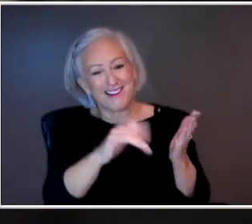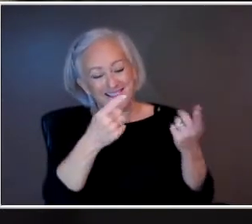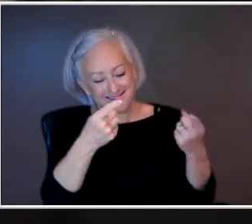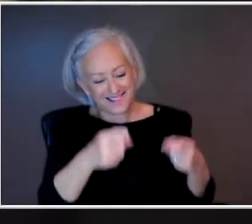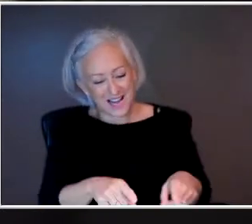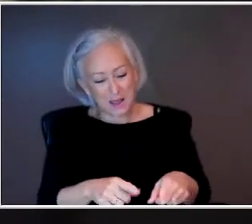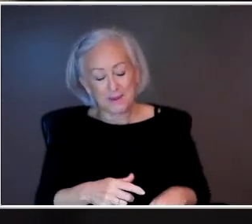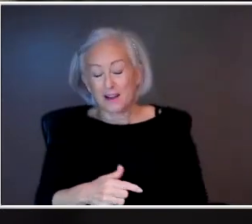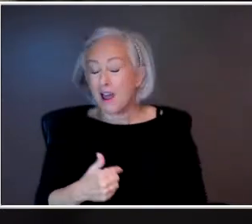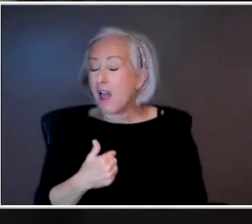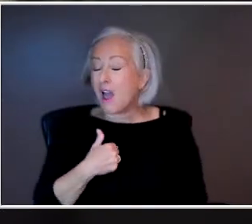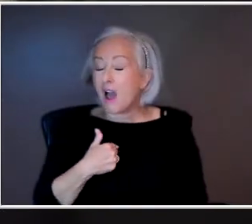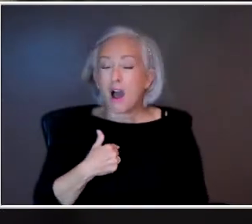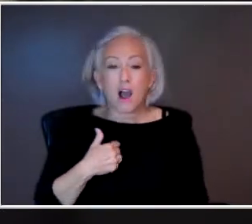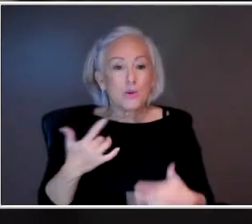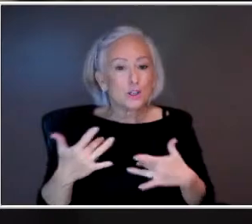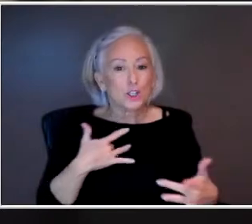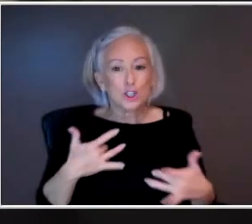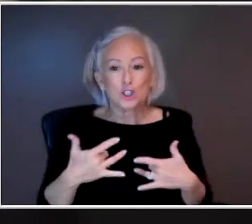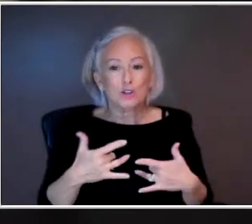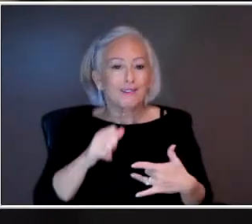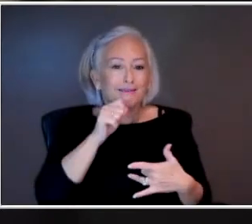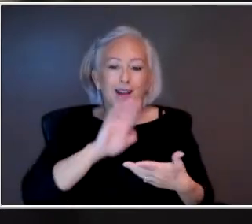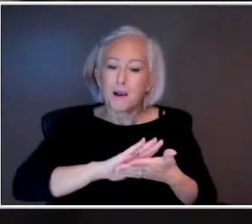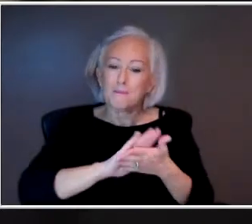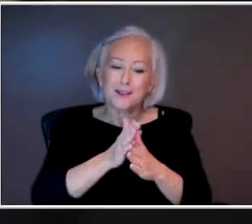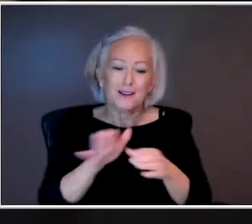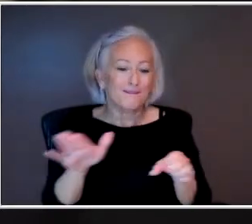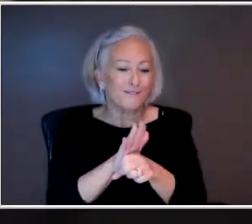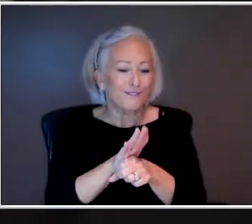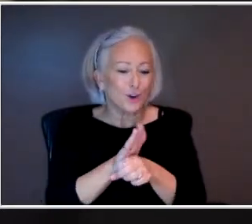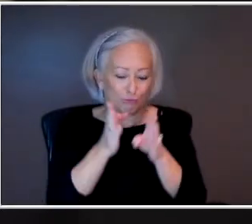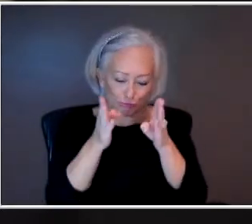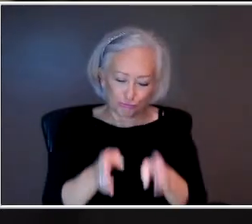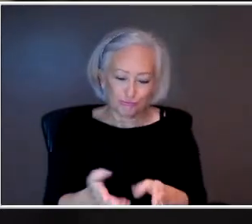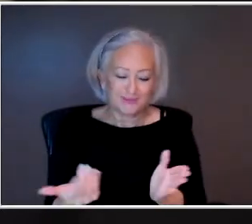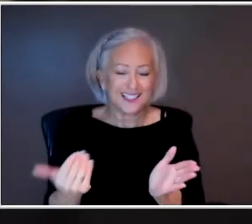worried that he wasn't going to be his full self because